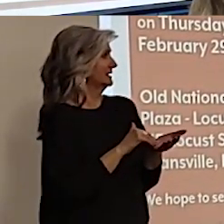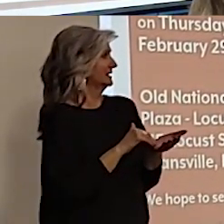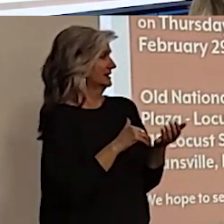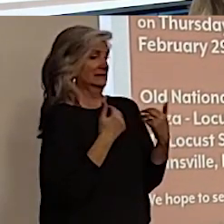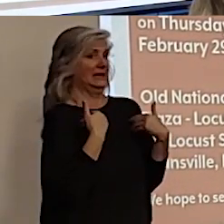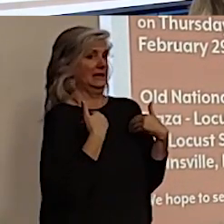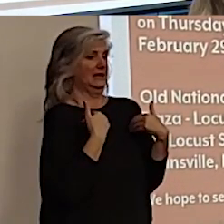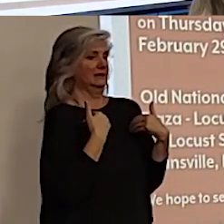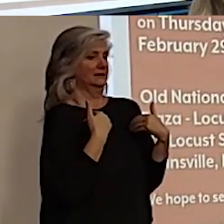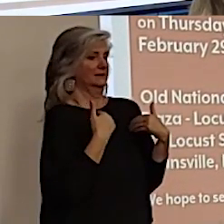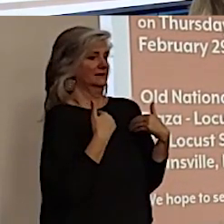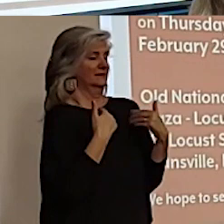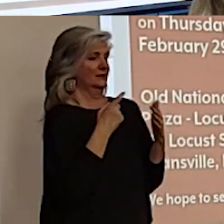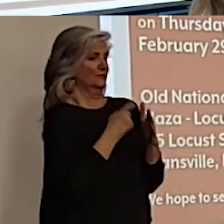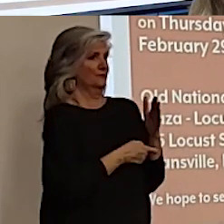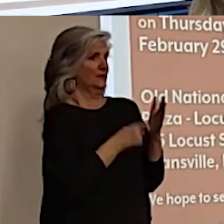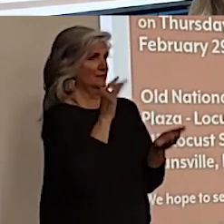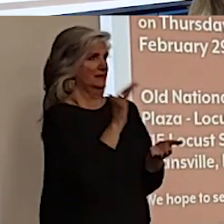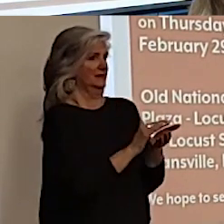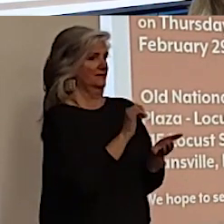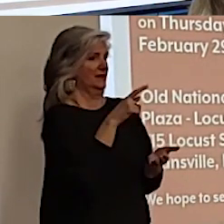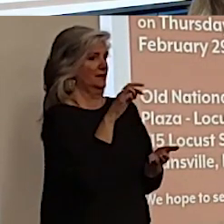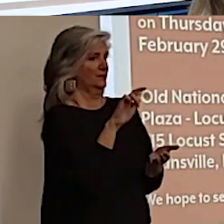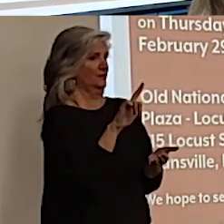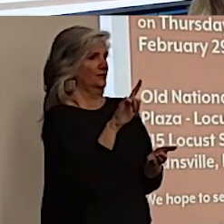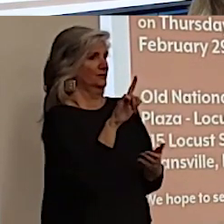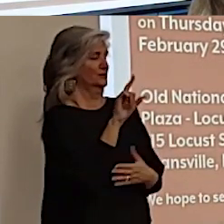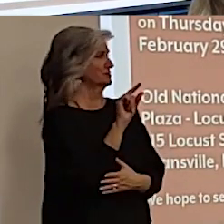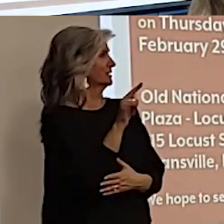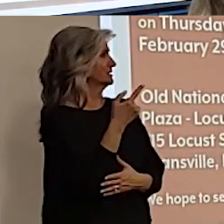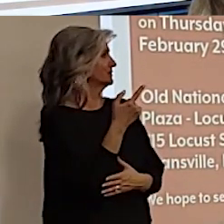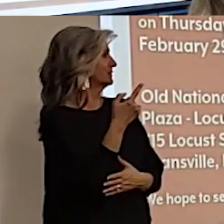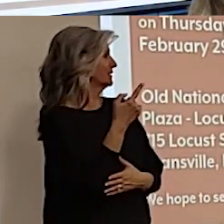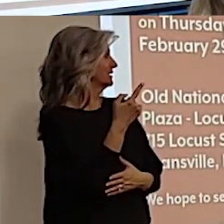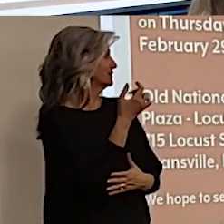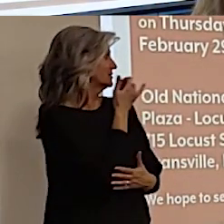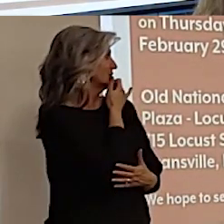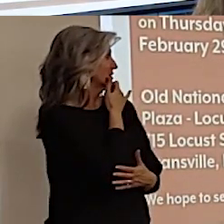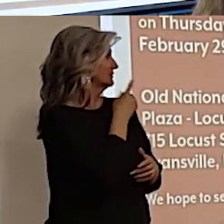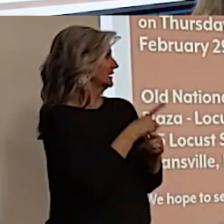rate relief April 2021, right? Am I wrong about that?